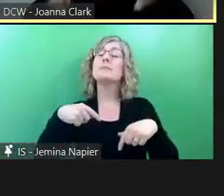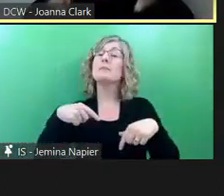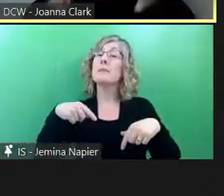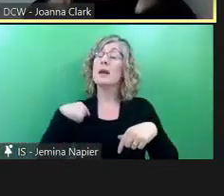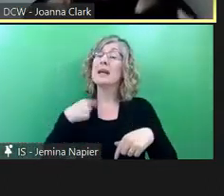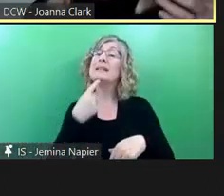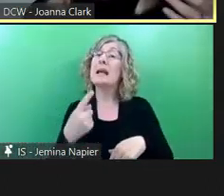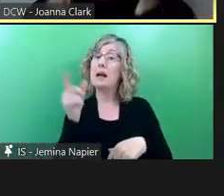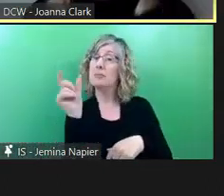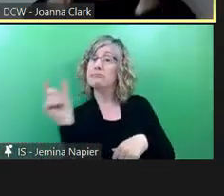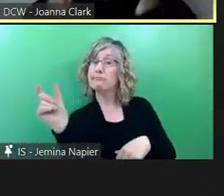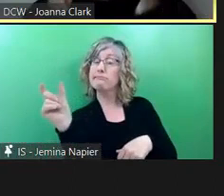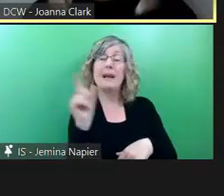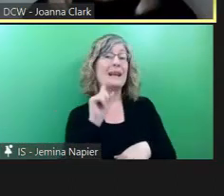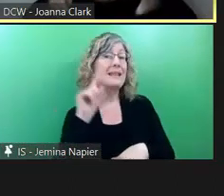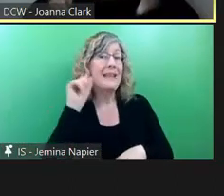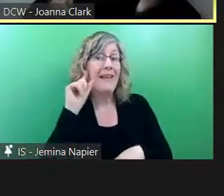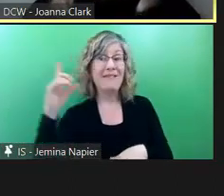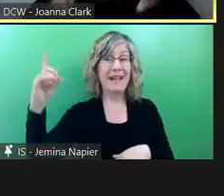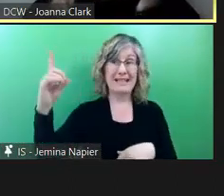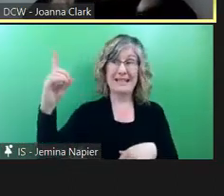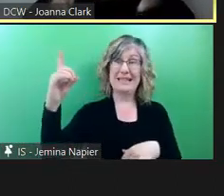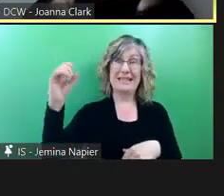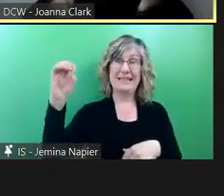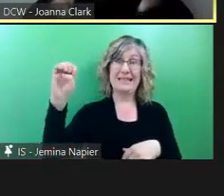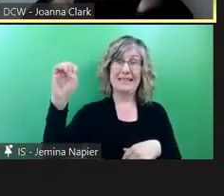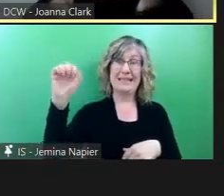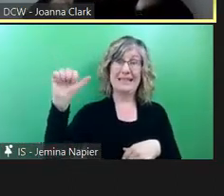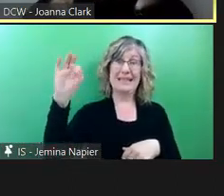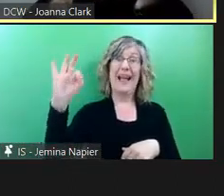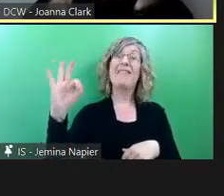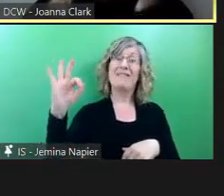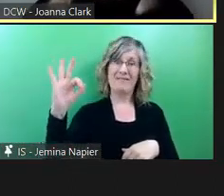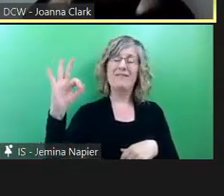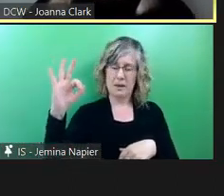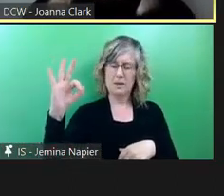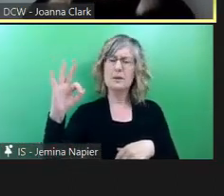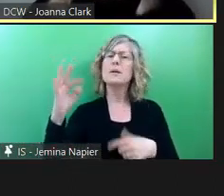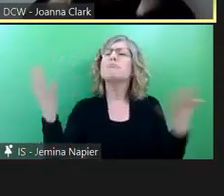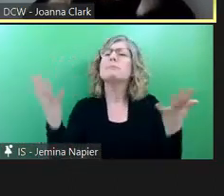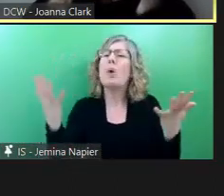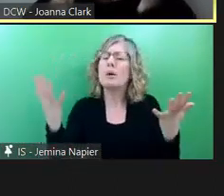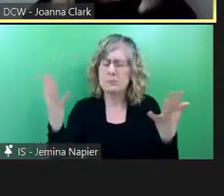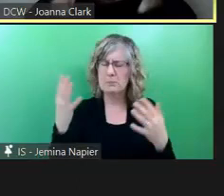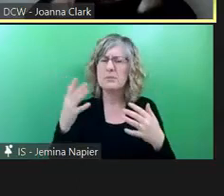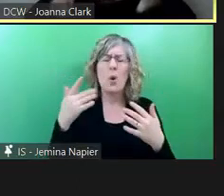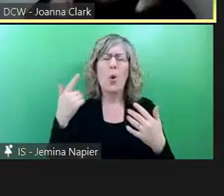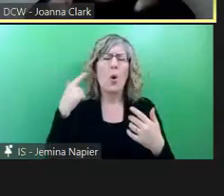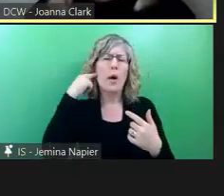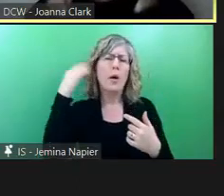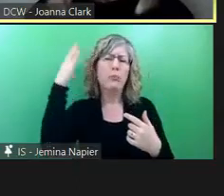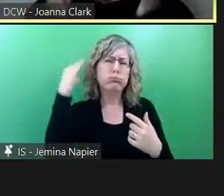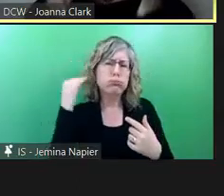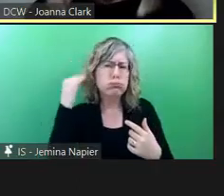deaf, we are referring to children and adults with any level of deafness, so from